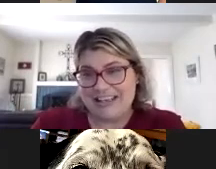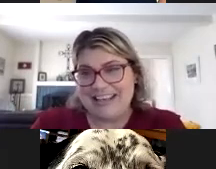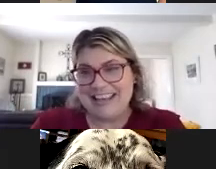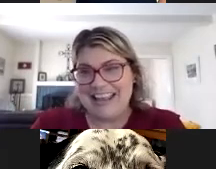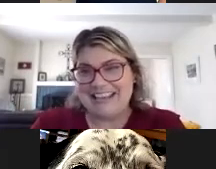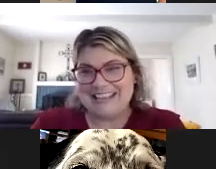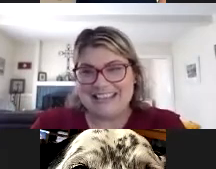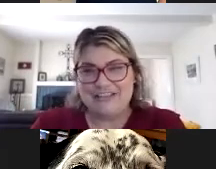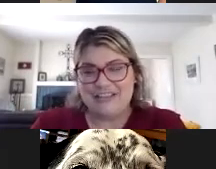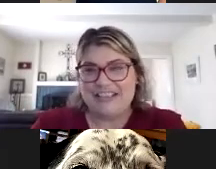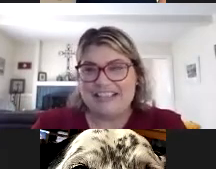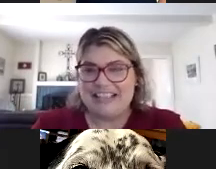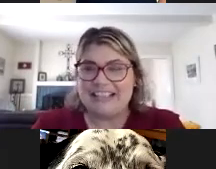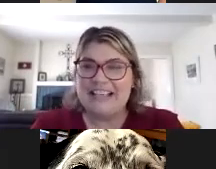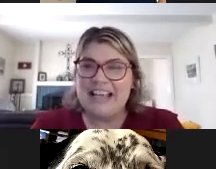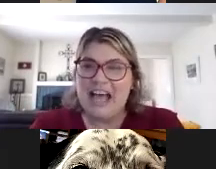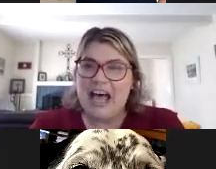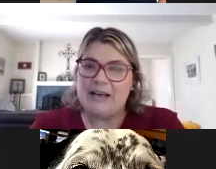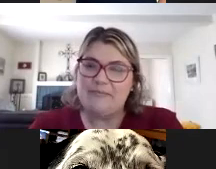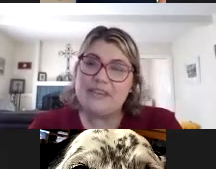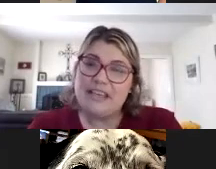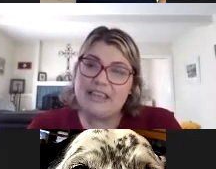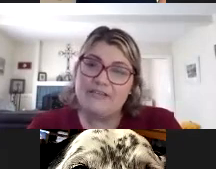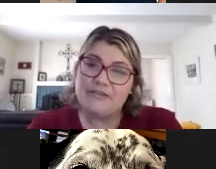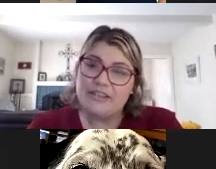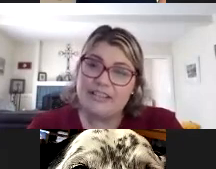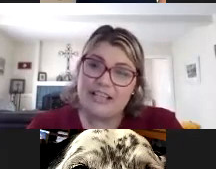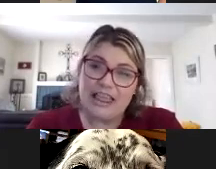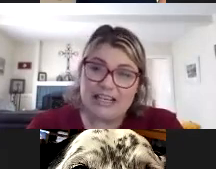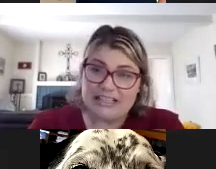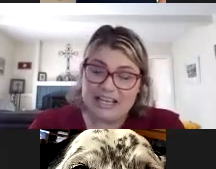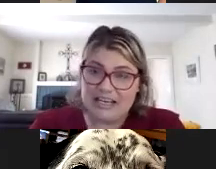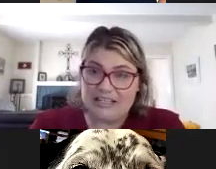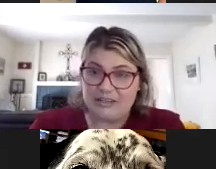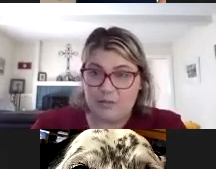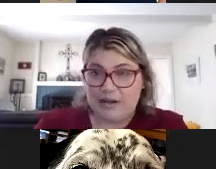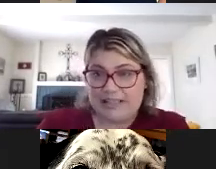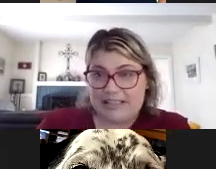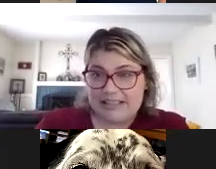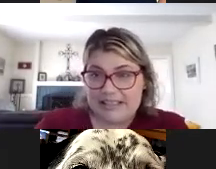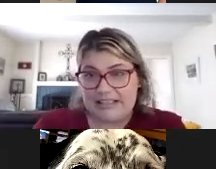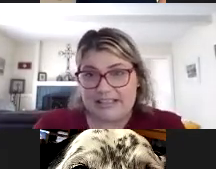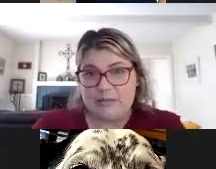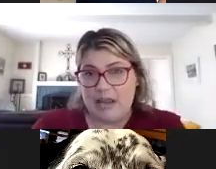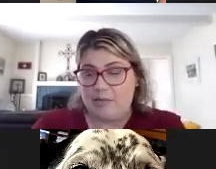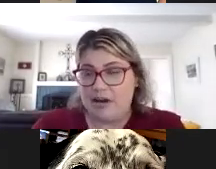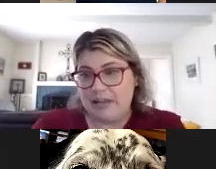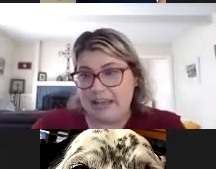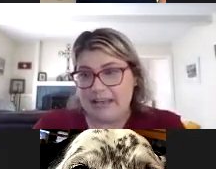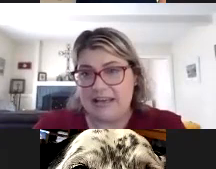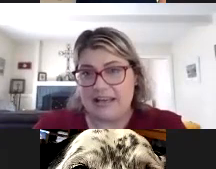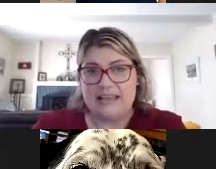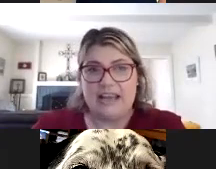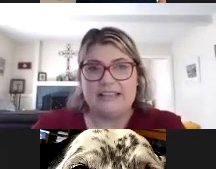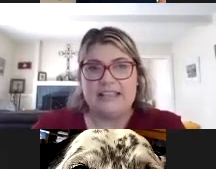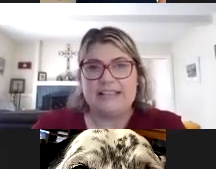initially in 1856. The first elected candidate to the presidency is going to be Abraham